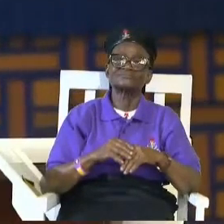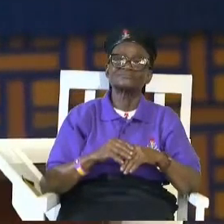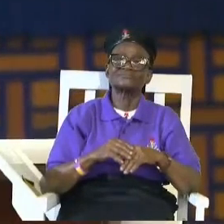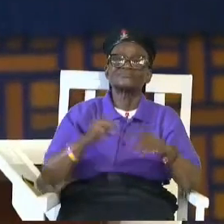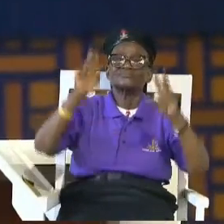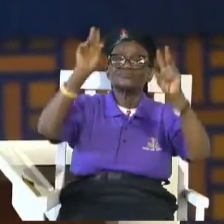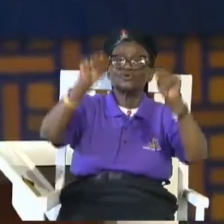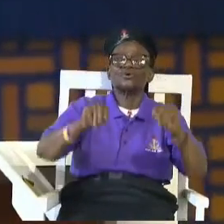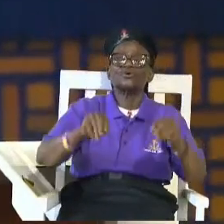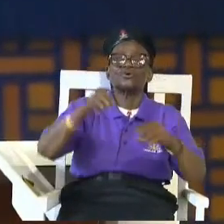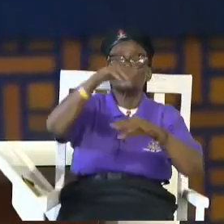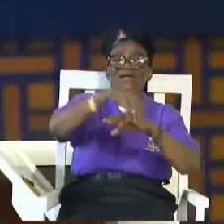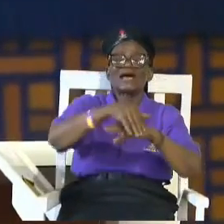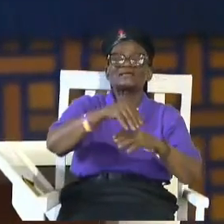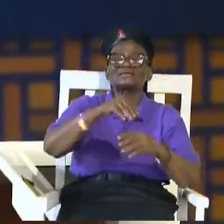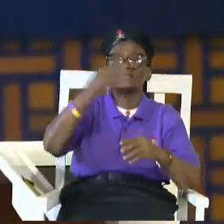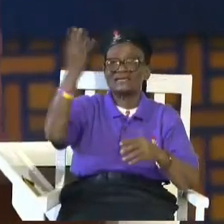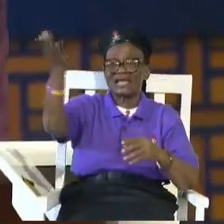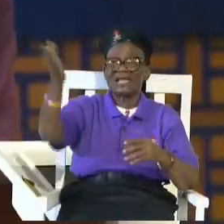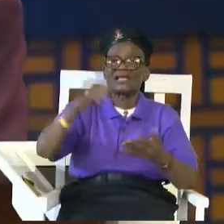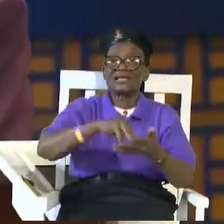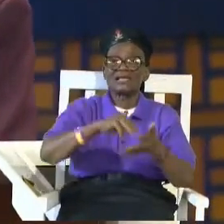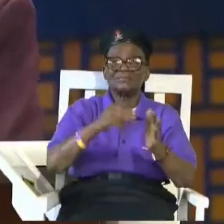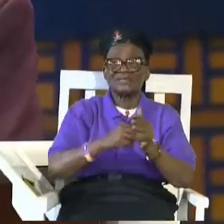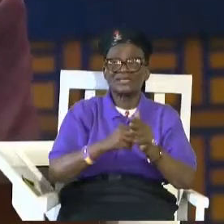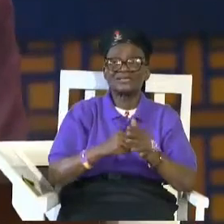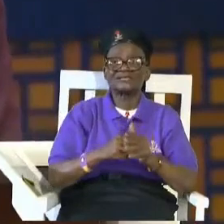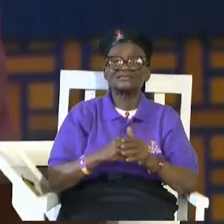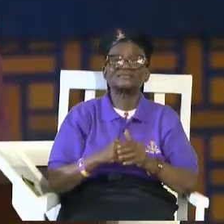No night there means